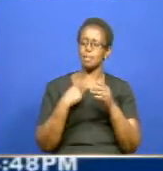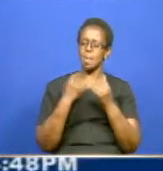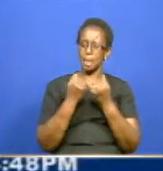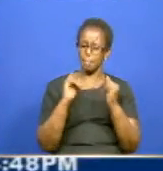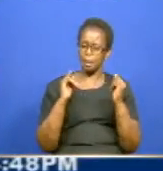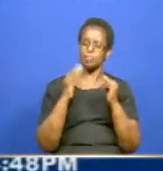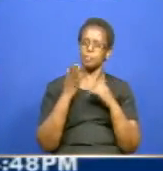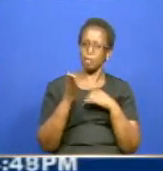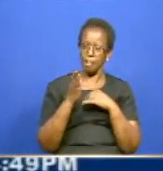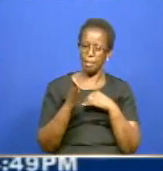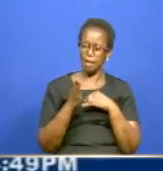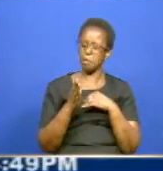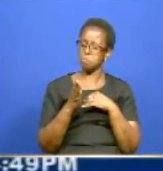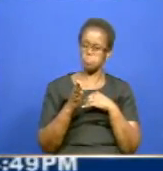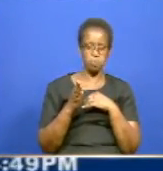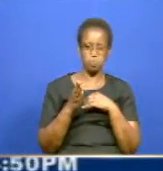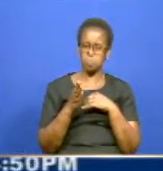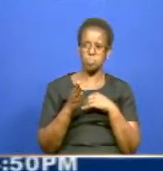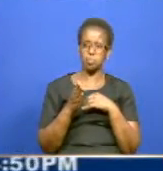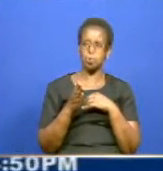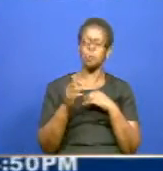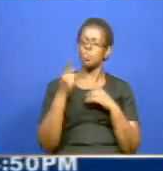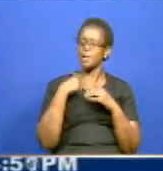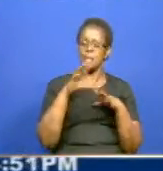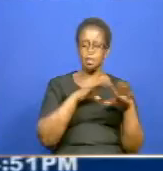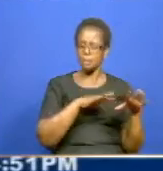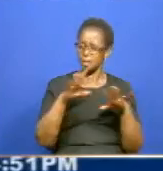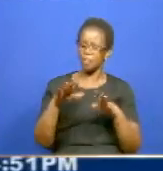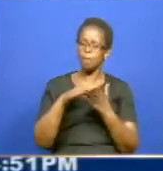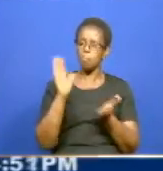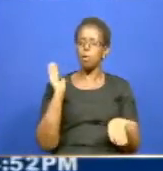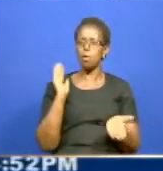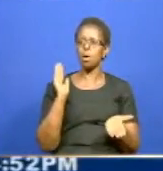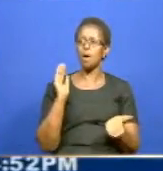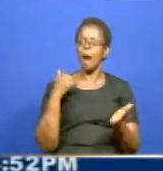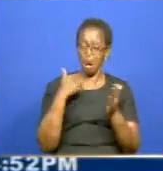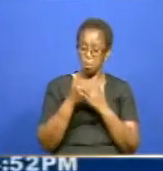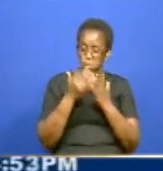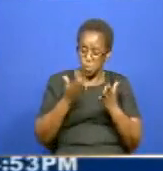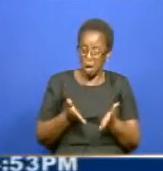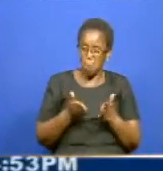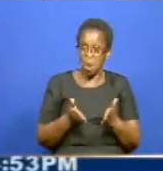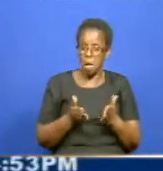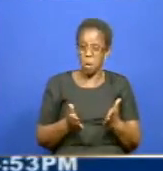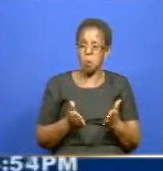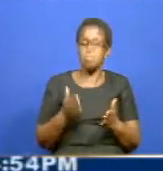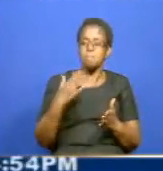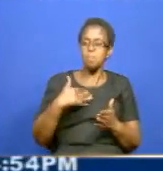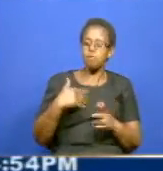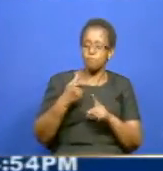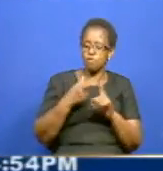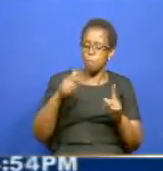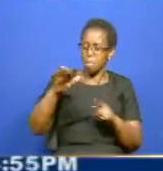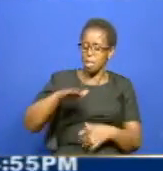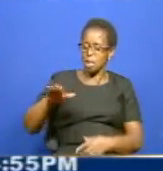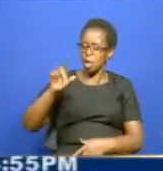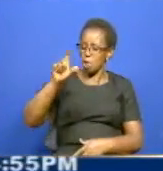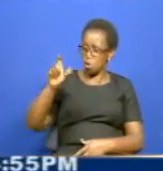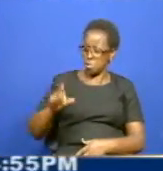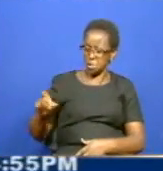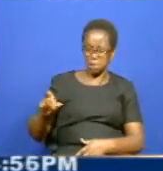na mpaka leo hata tunavyoongea saa hizi haki ya watu wa pwani na hususan